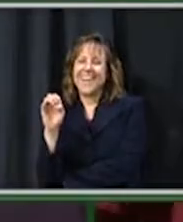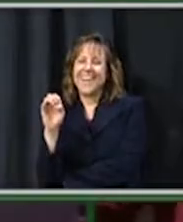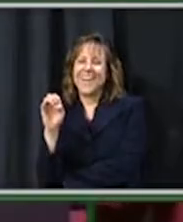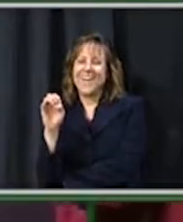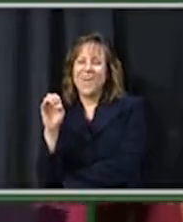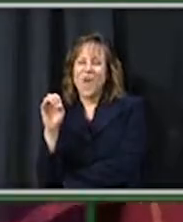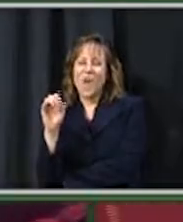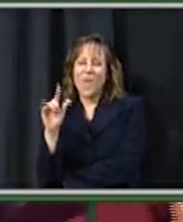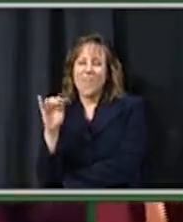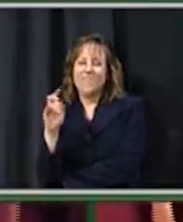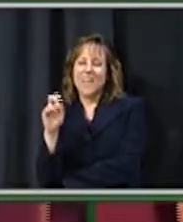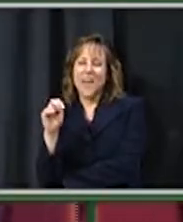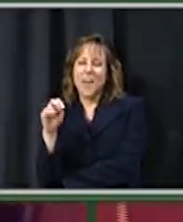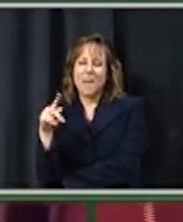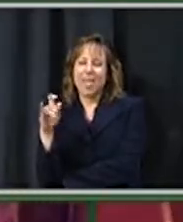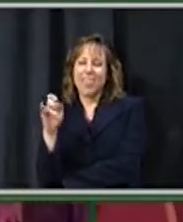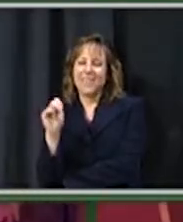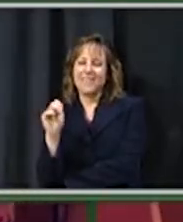Patton.